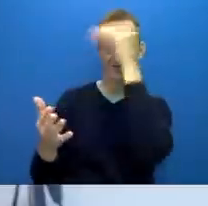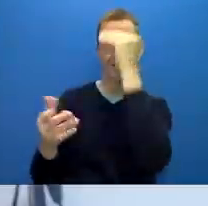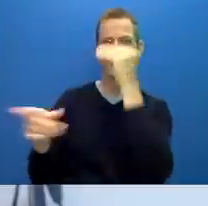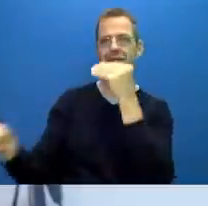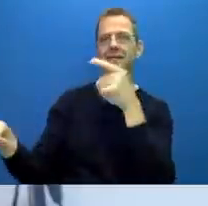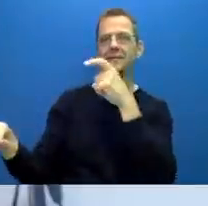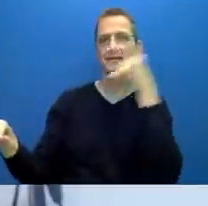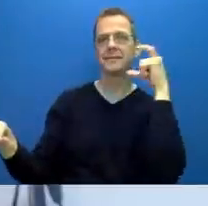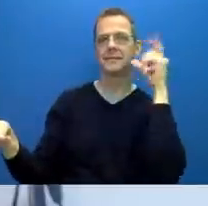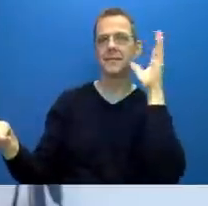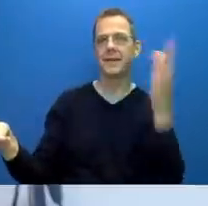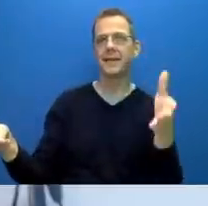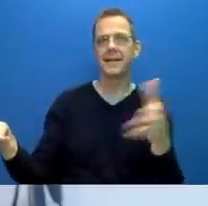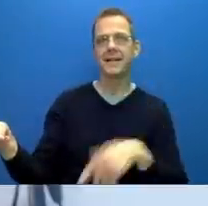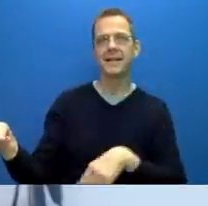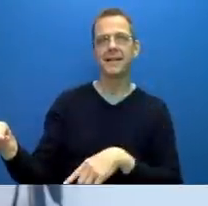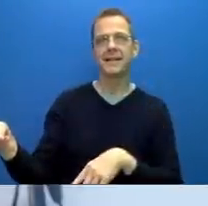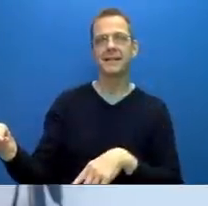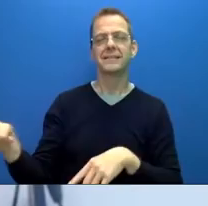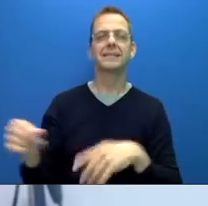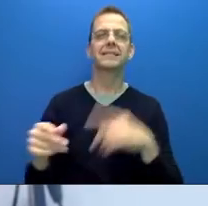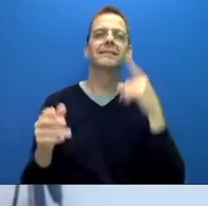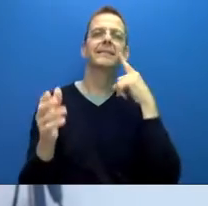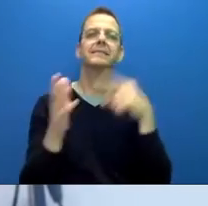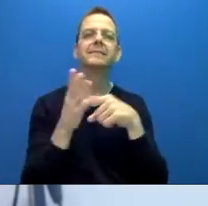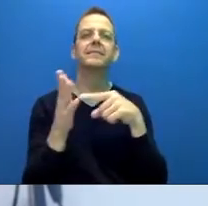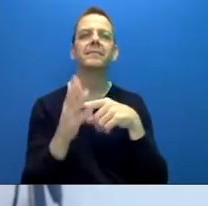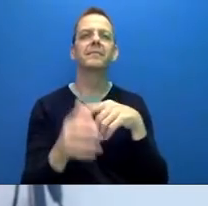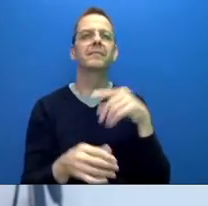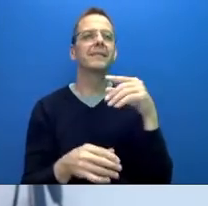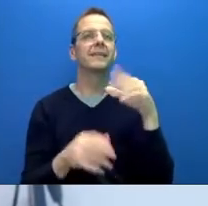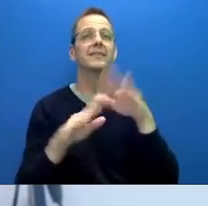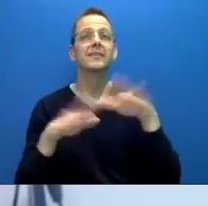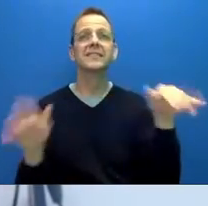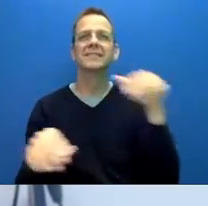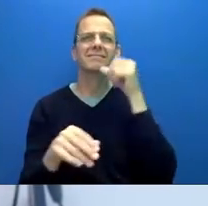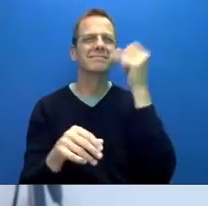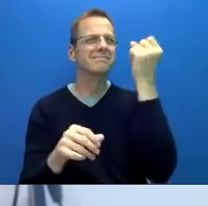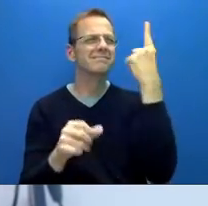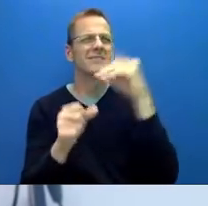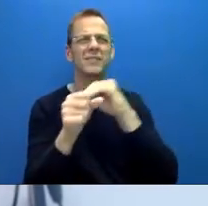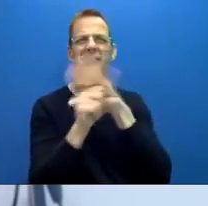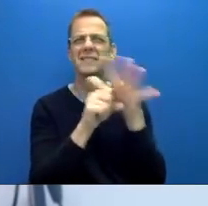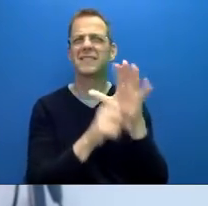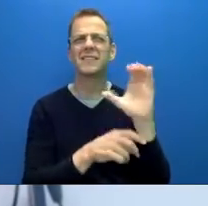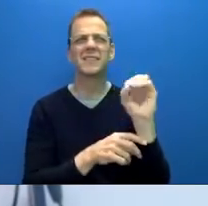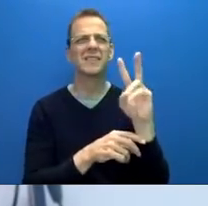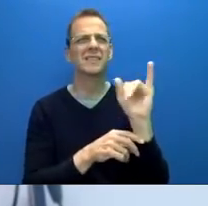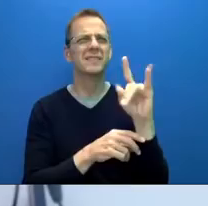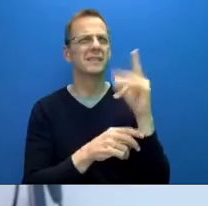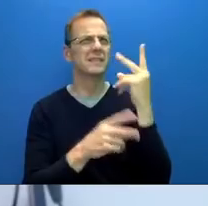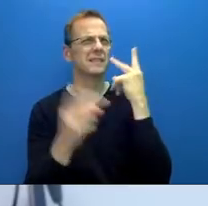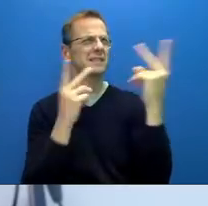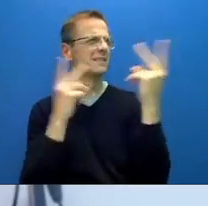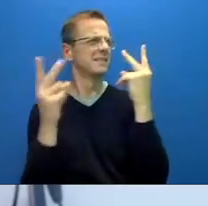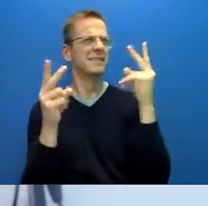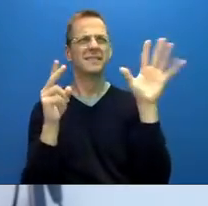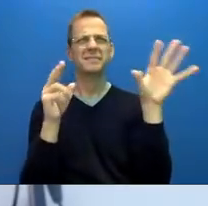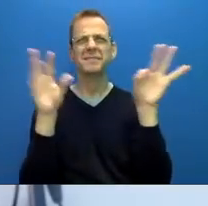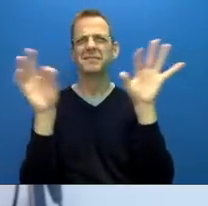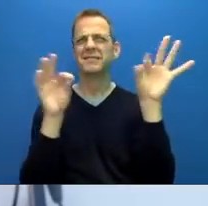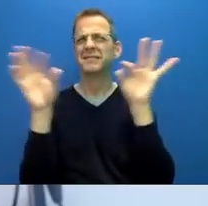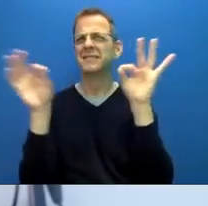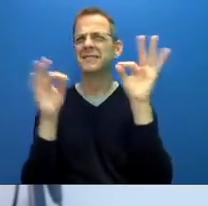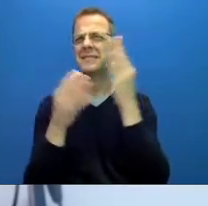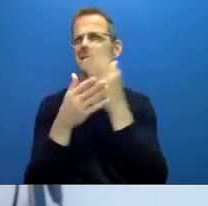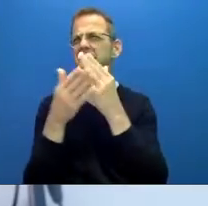understanding COVID and they're being bombarded with all of that information, kids have magical thinking. Even our teenagers have this magical thinking, and they start filling in the